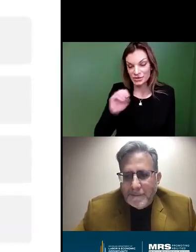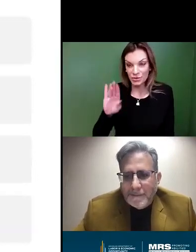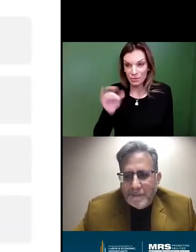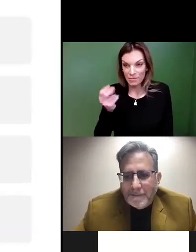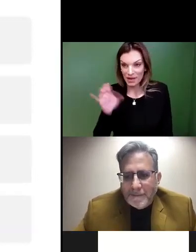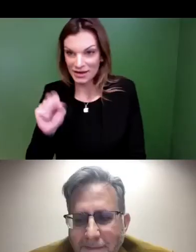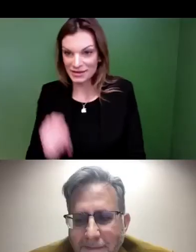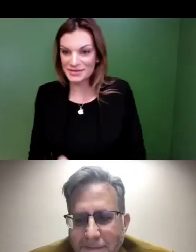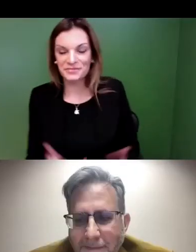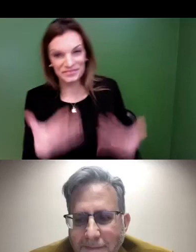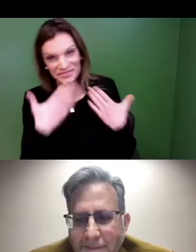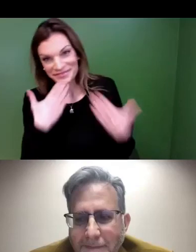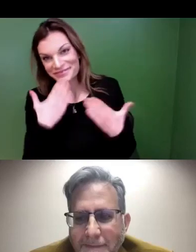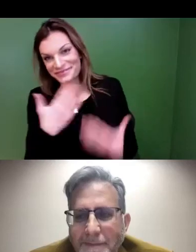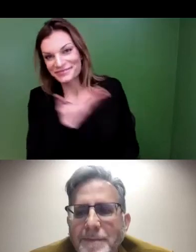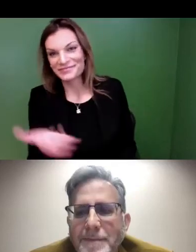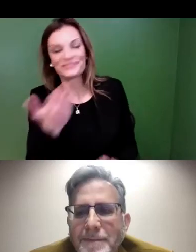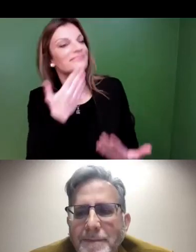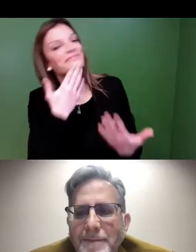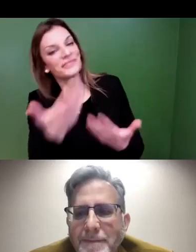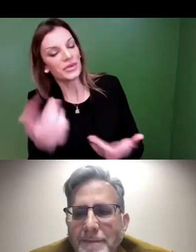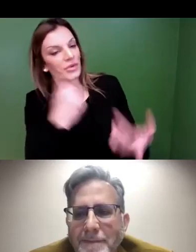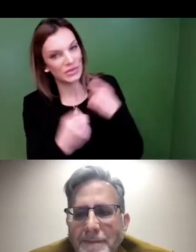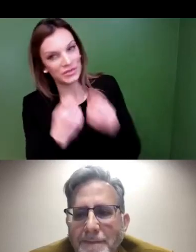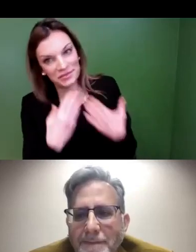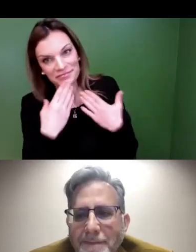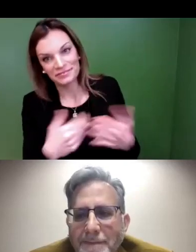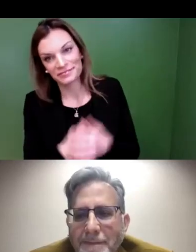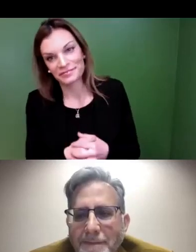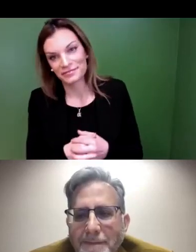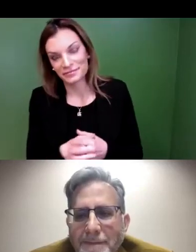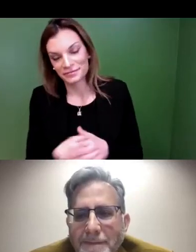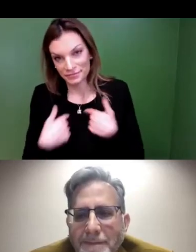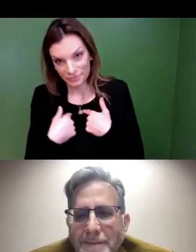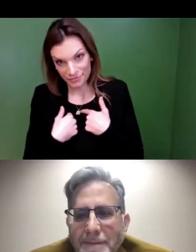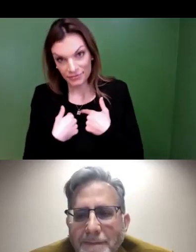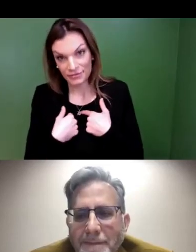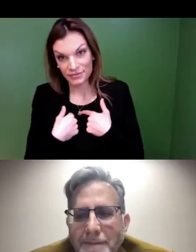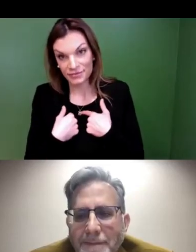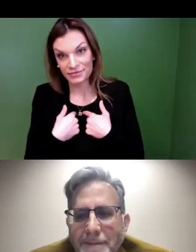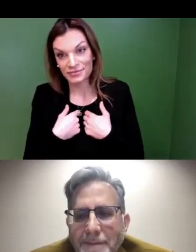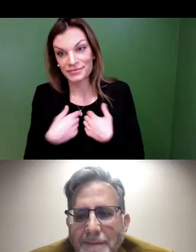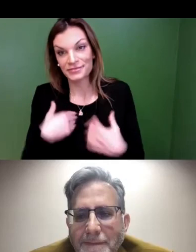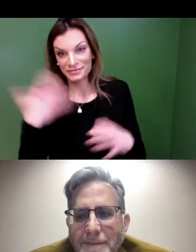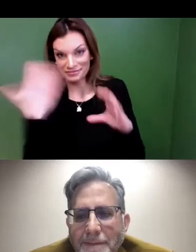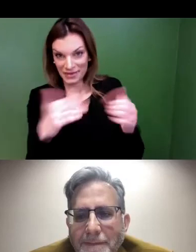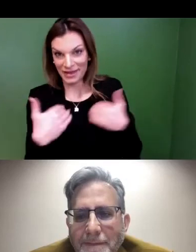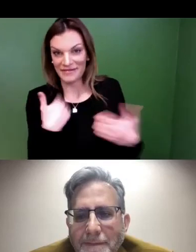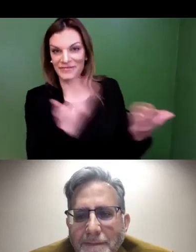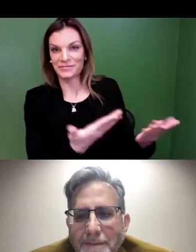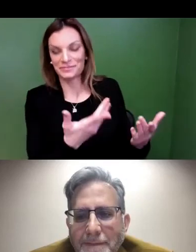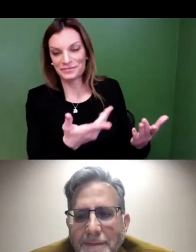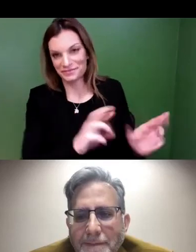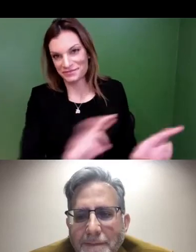Great. Thank you, Christine. And thank you everyone for the questions. And I am able, my email's on this page right